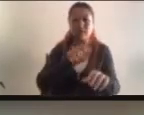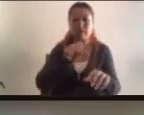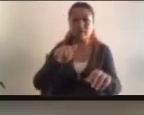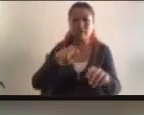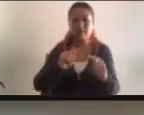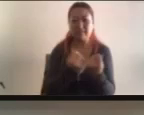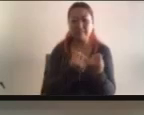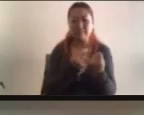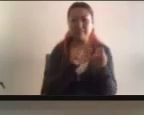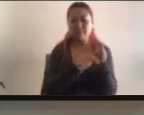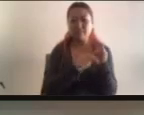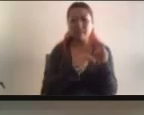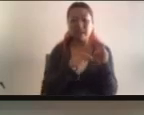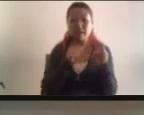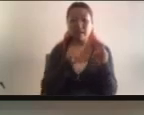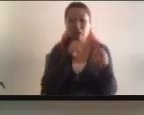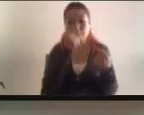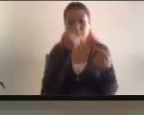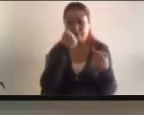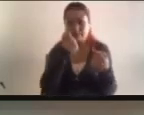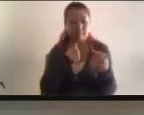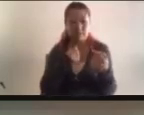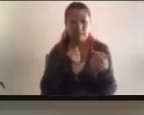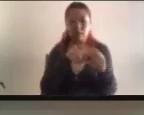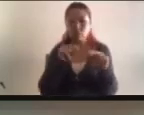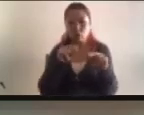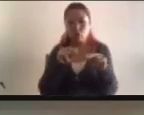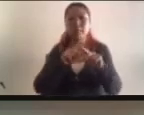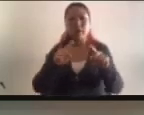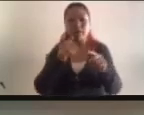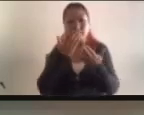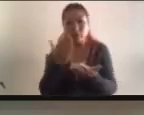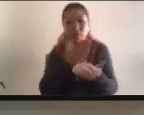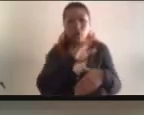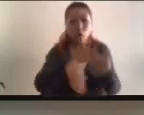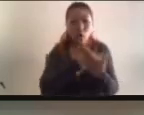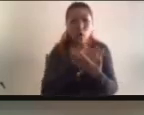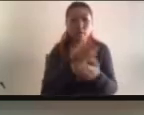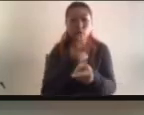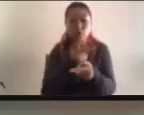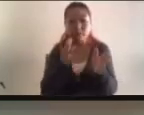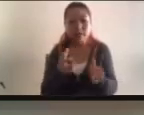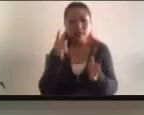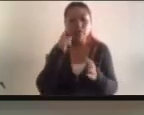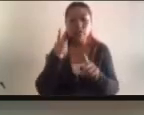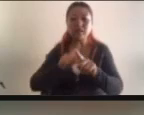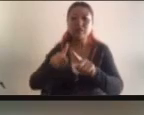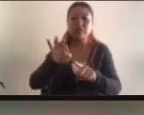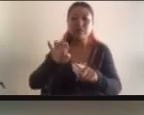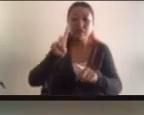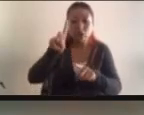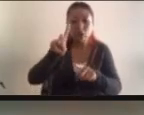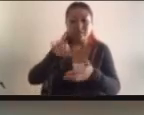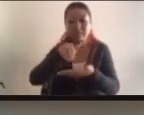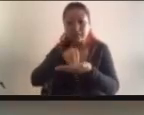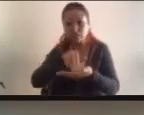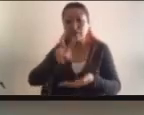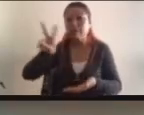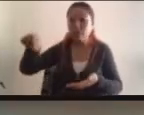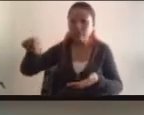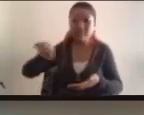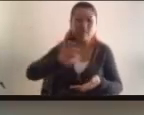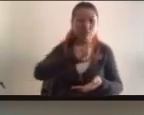And that has nothing to do with me. That is thanks to all the supervisors at the field centers in Virginia and Florida